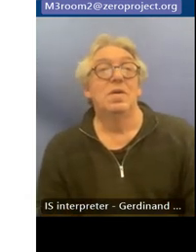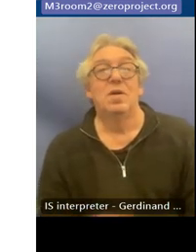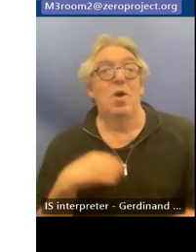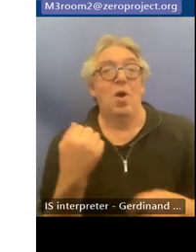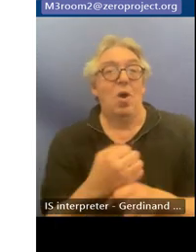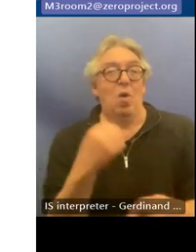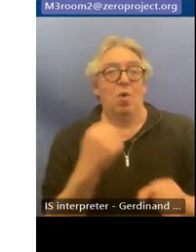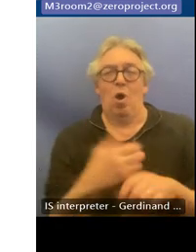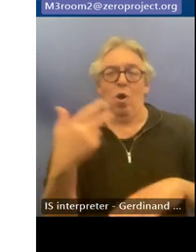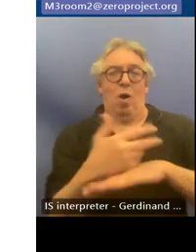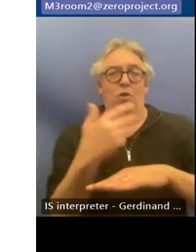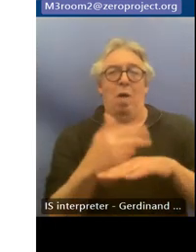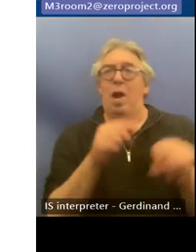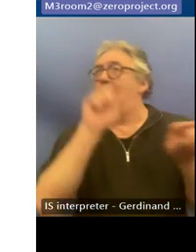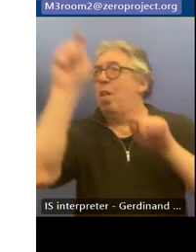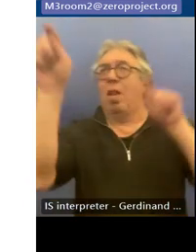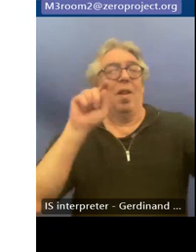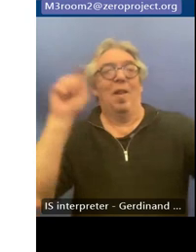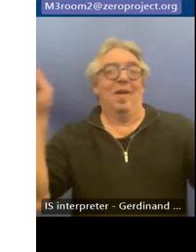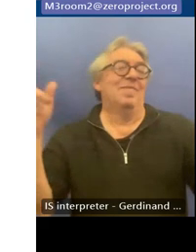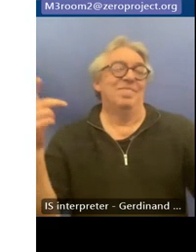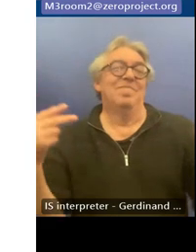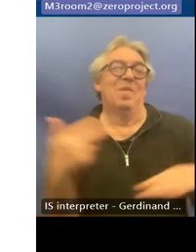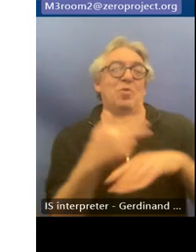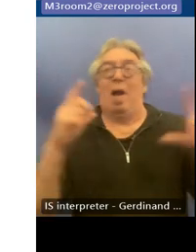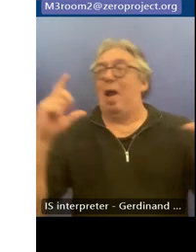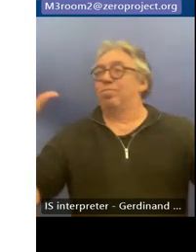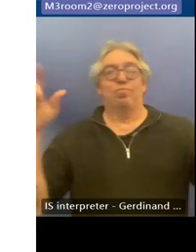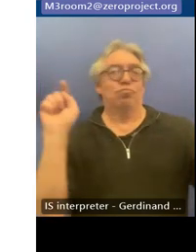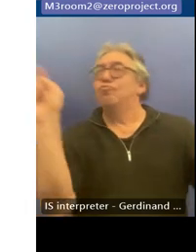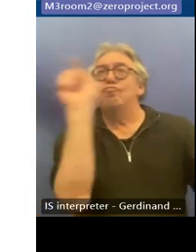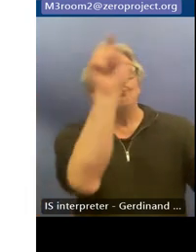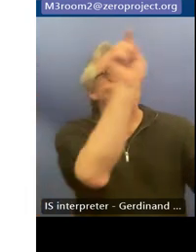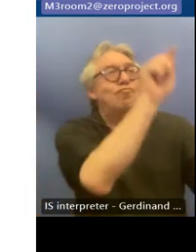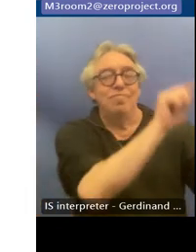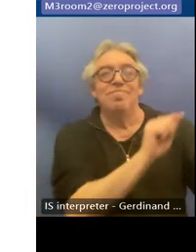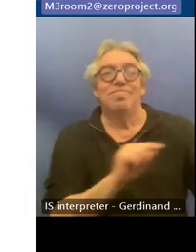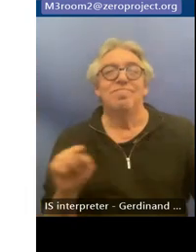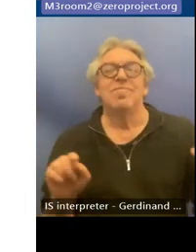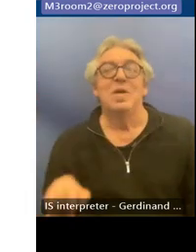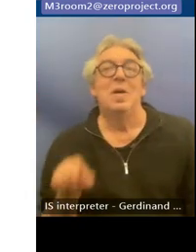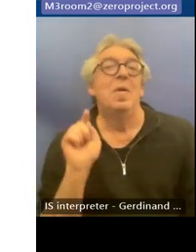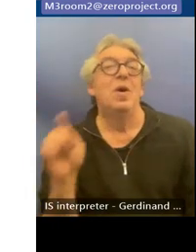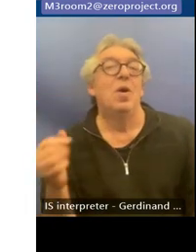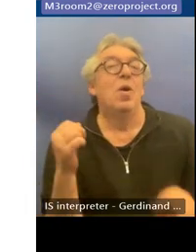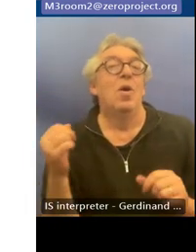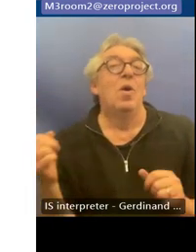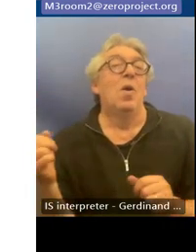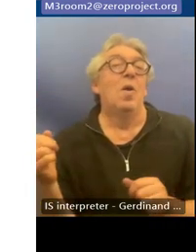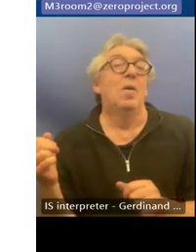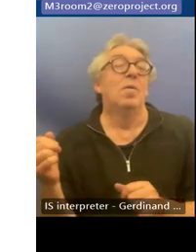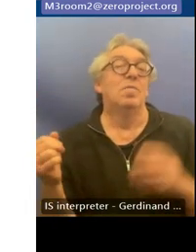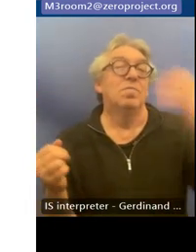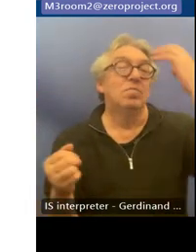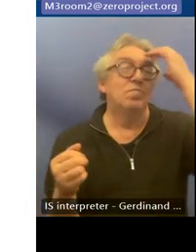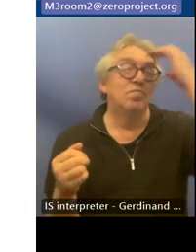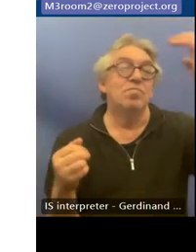and Guatemala. They are different areas in Guatemala, and they are working with the Ministry of Education and some